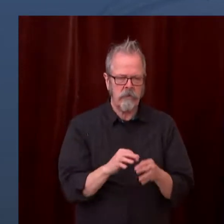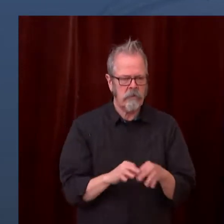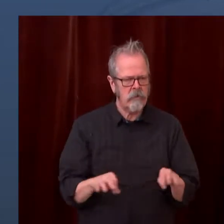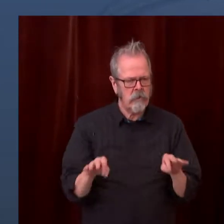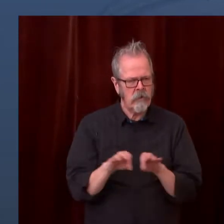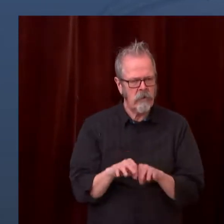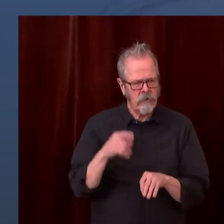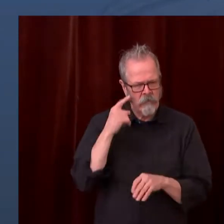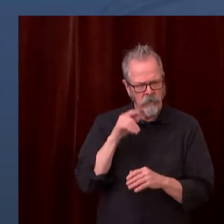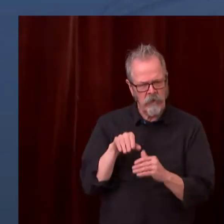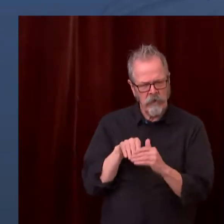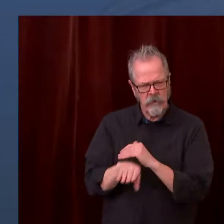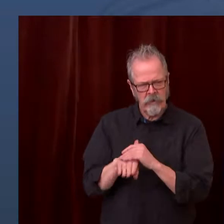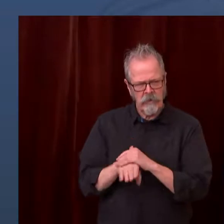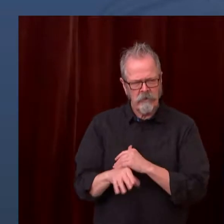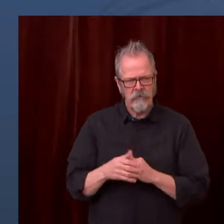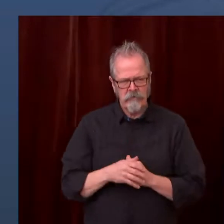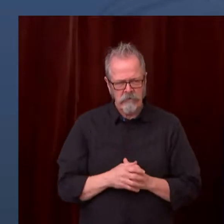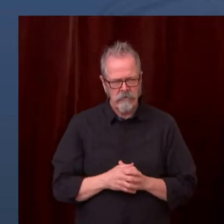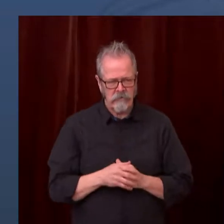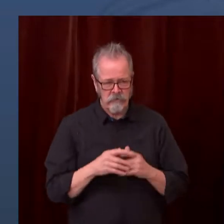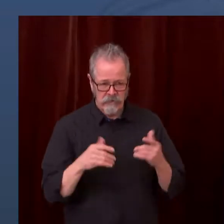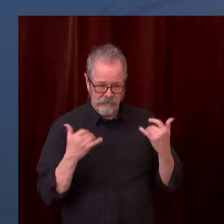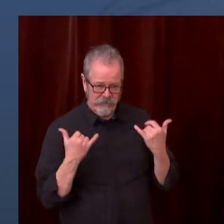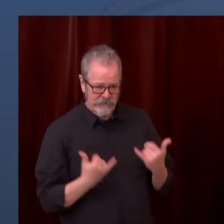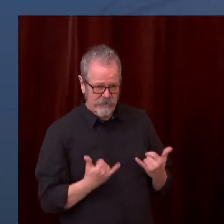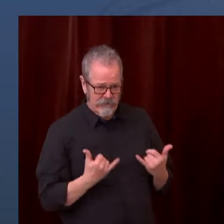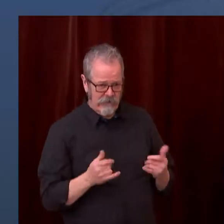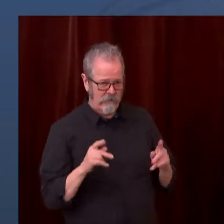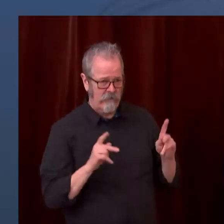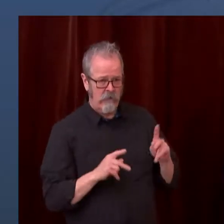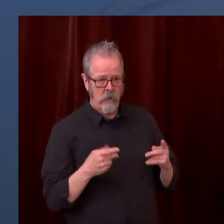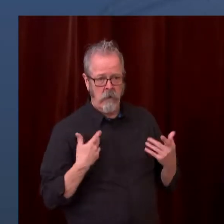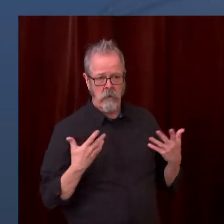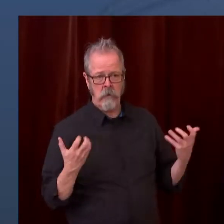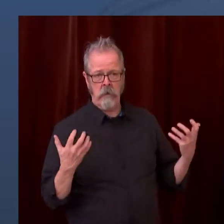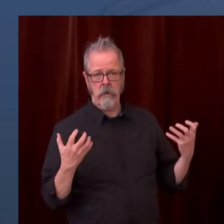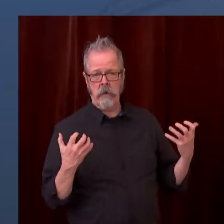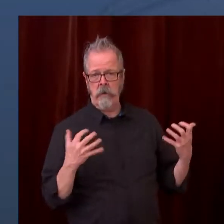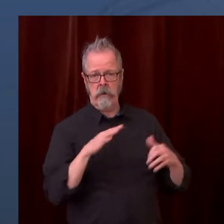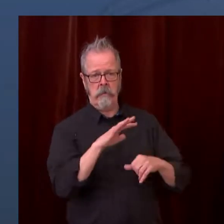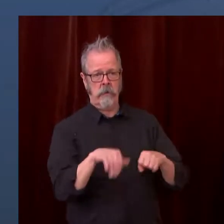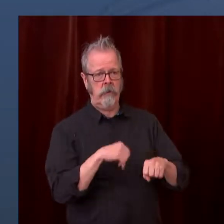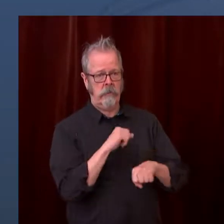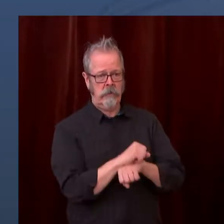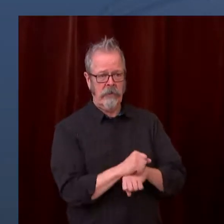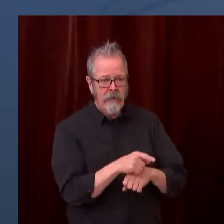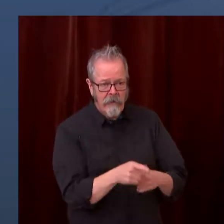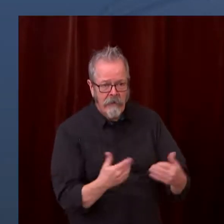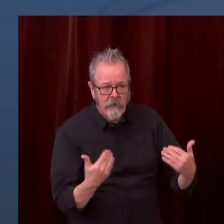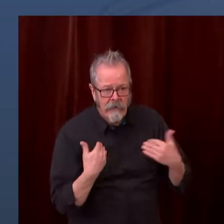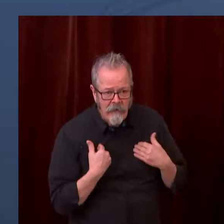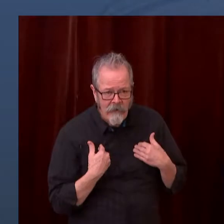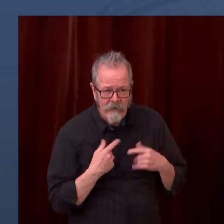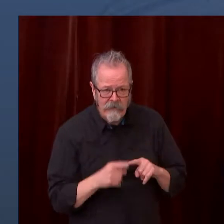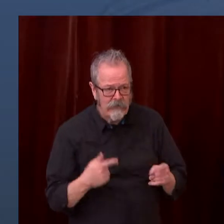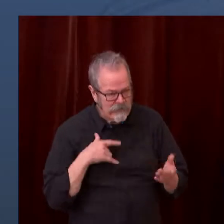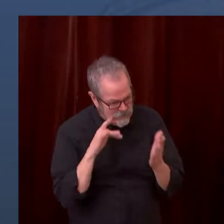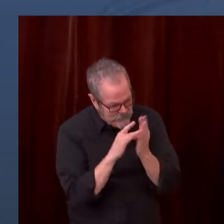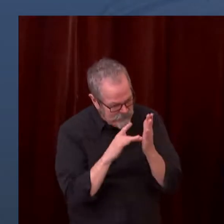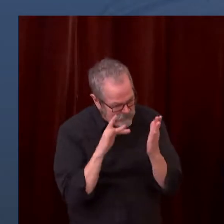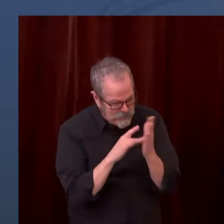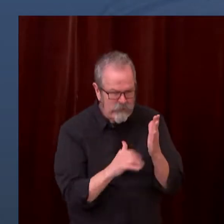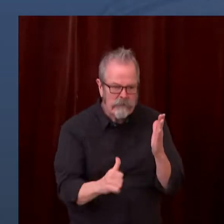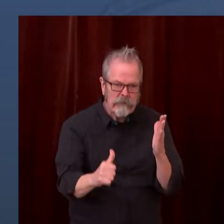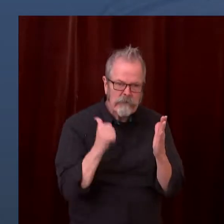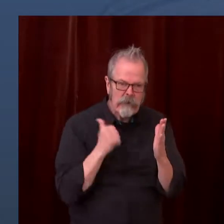more cumbersome to make the appointments, of course, because we can't totally use some of this software. But it is a good idea, and